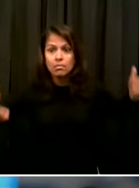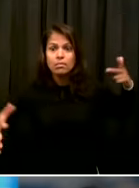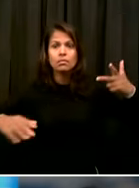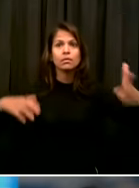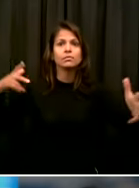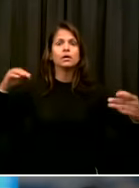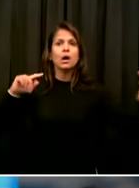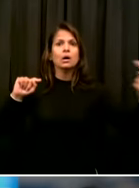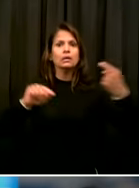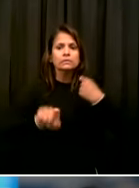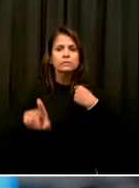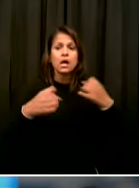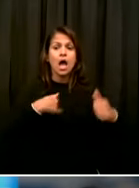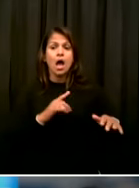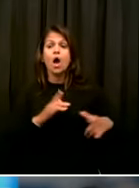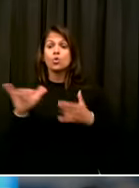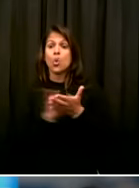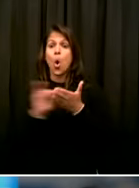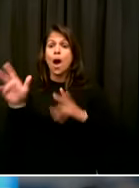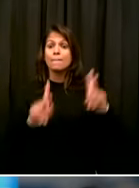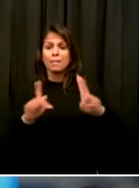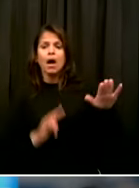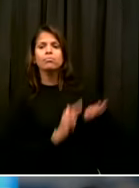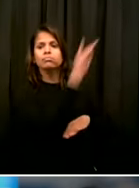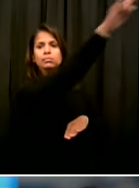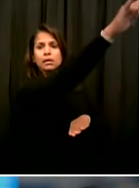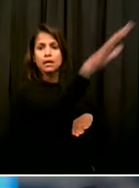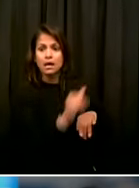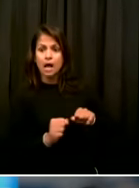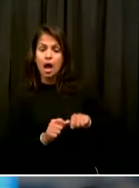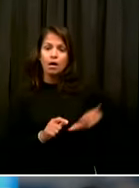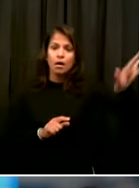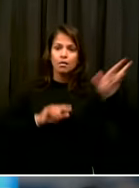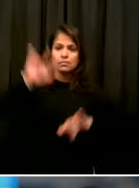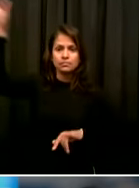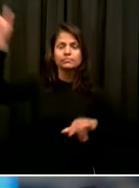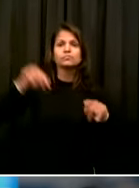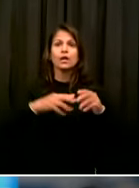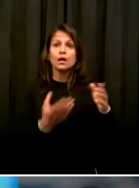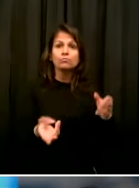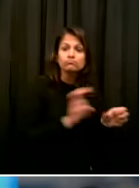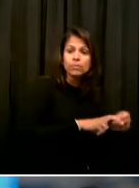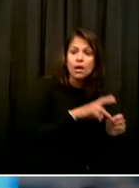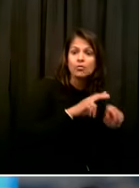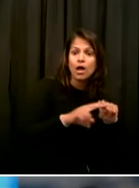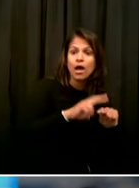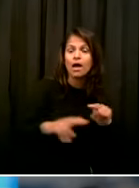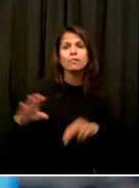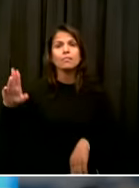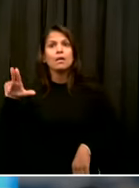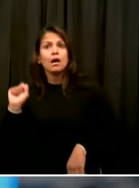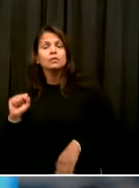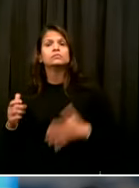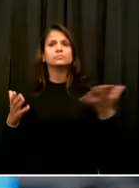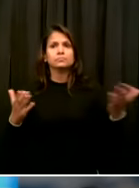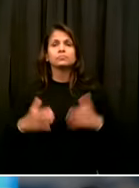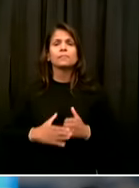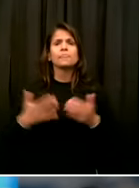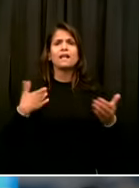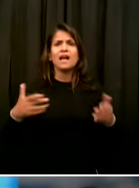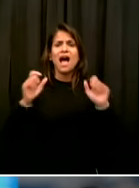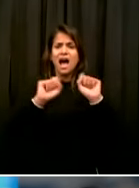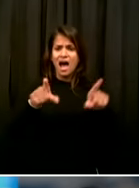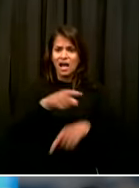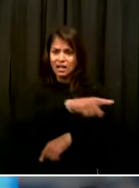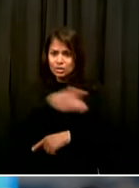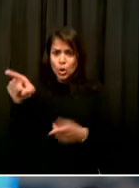all New Yorkers at this point to avoid travel to any of the states that are having a particularly